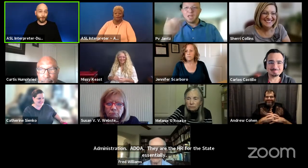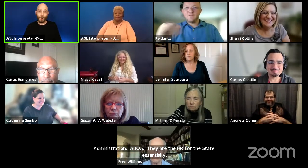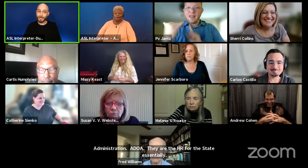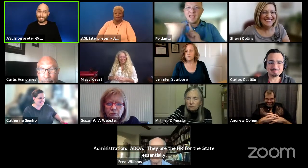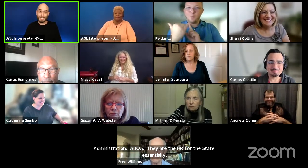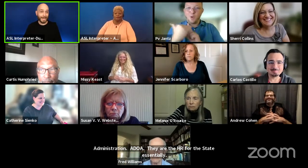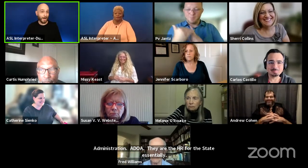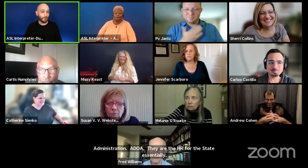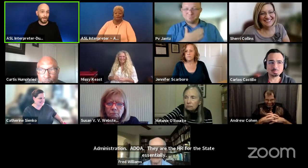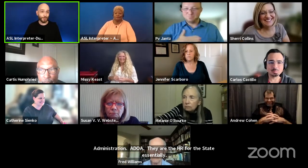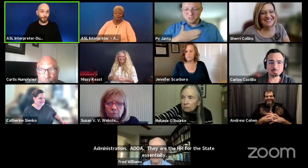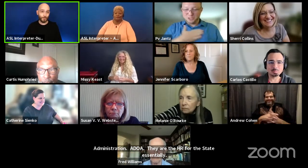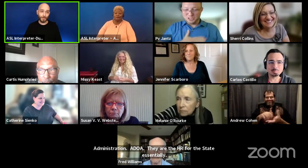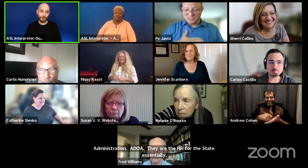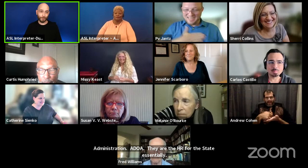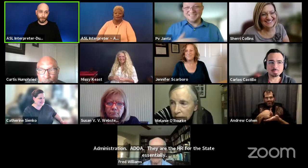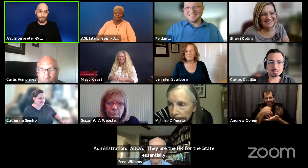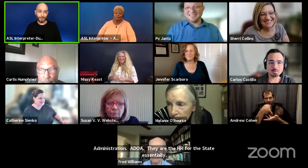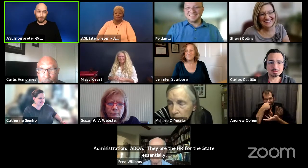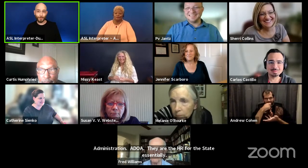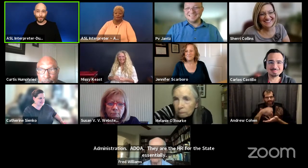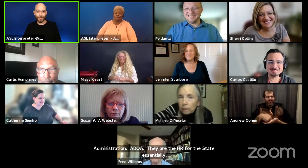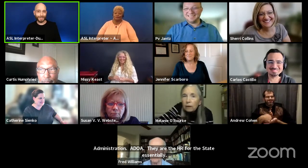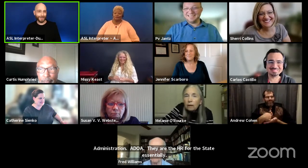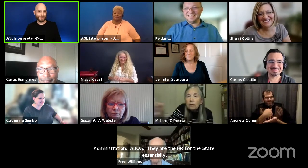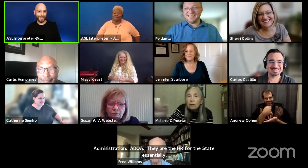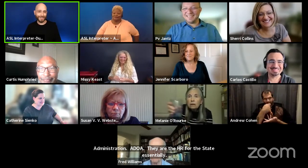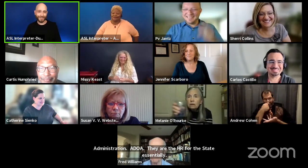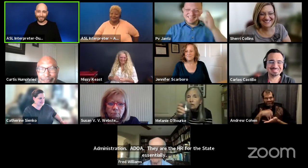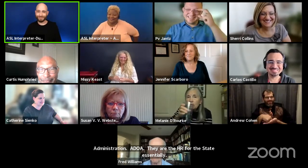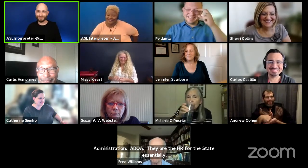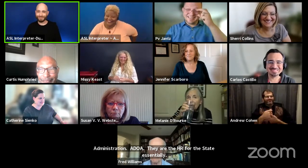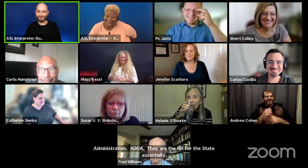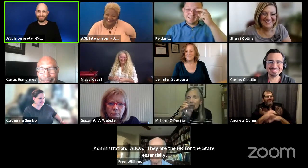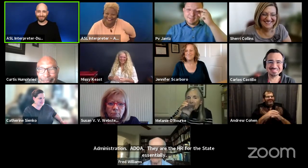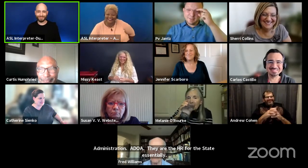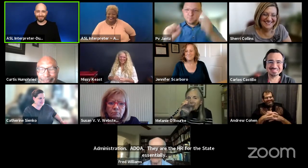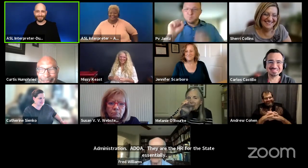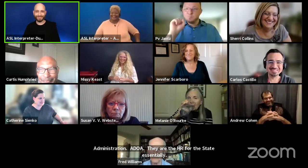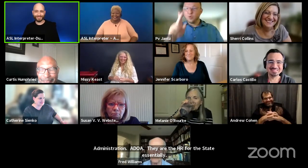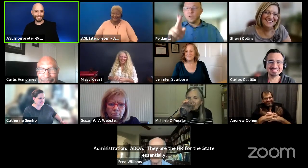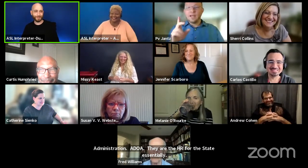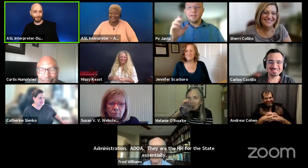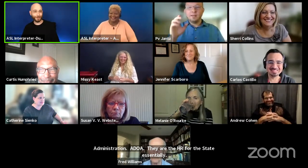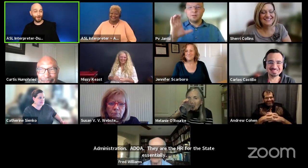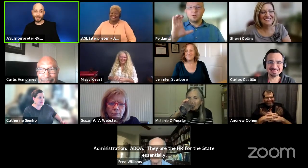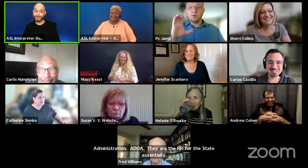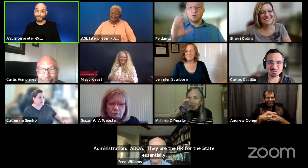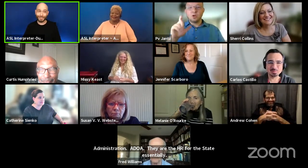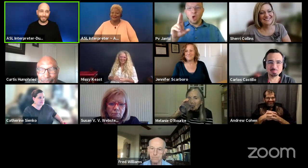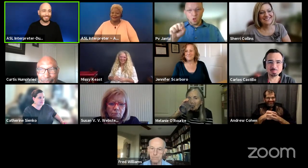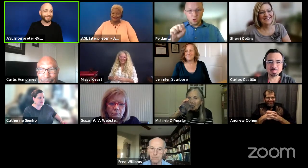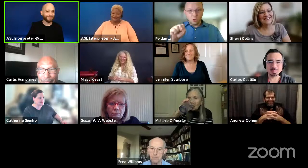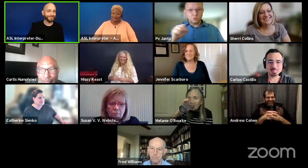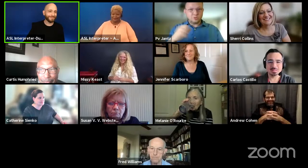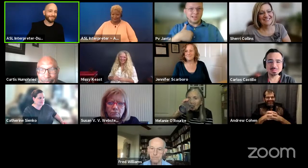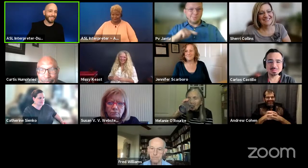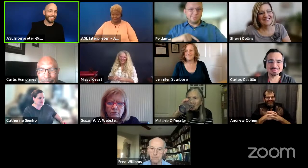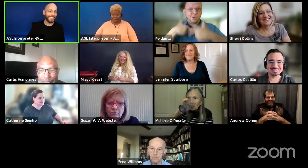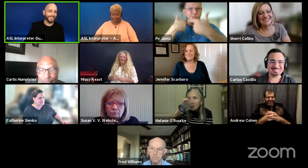We also always eat the alphabet soup in government, so I appreciate that reminder. Commissioner Cohen, it's